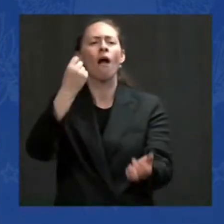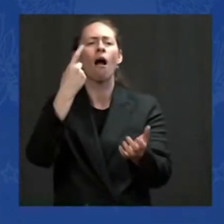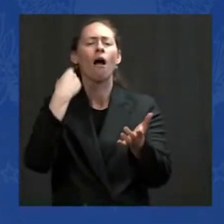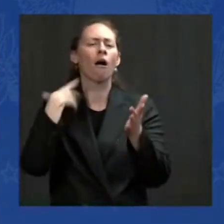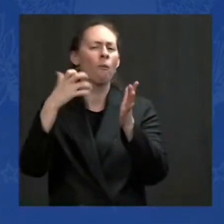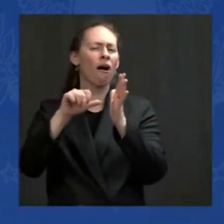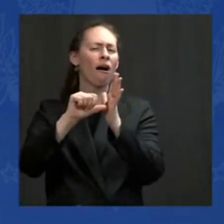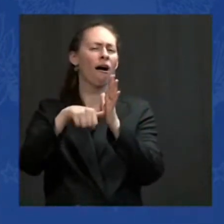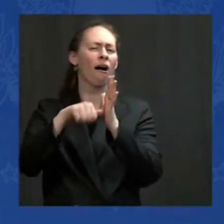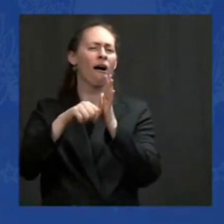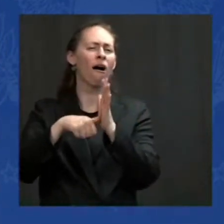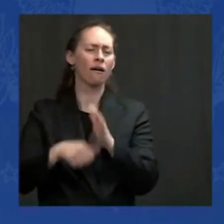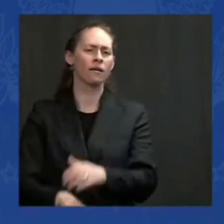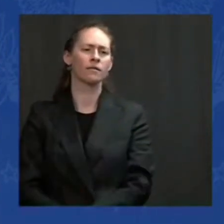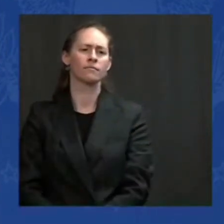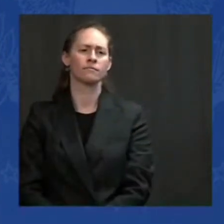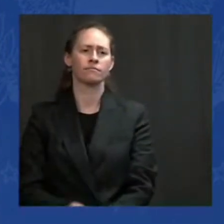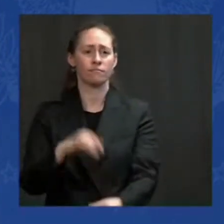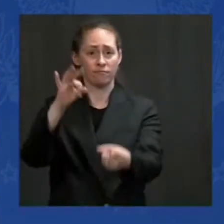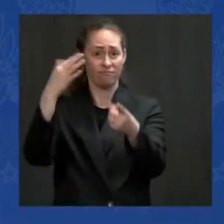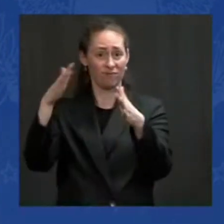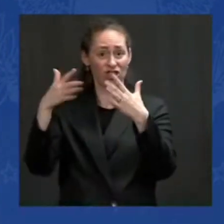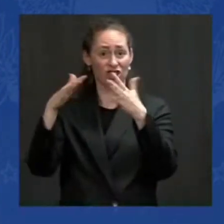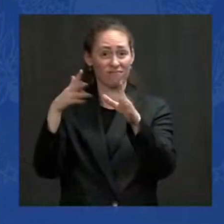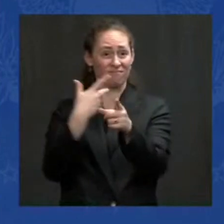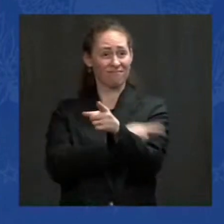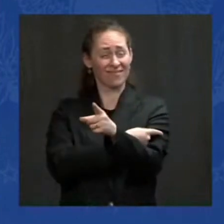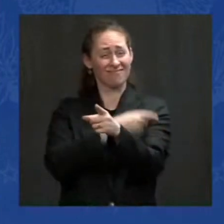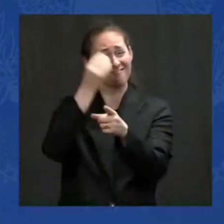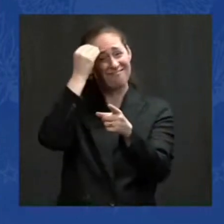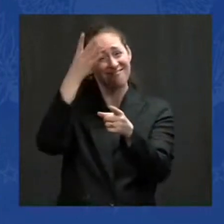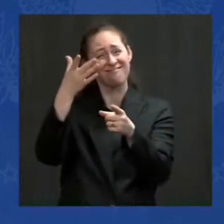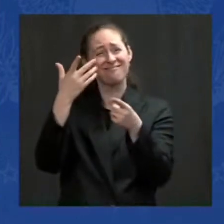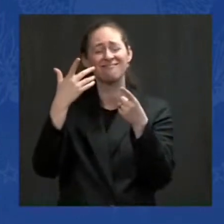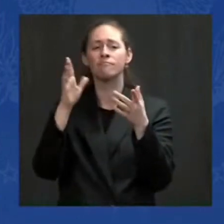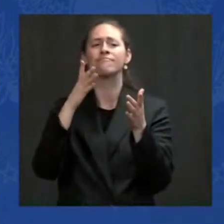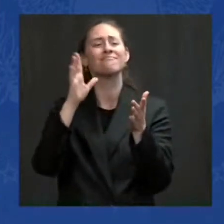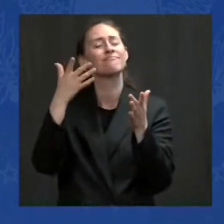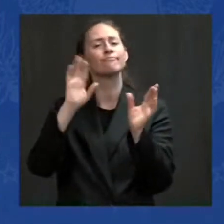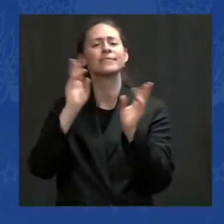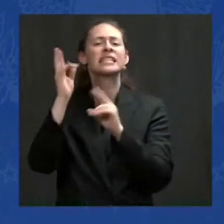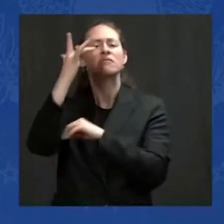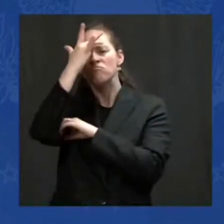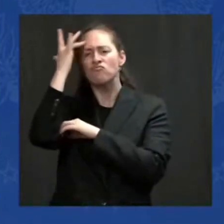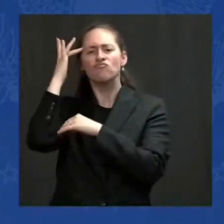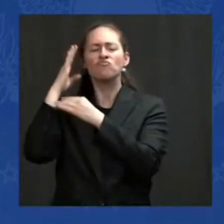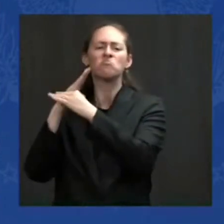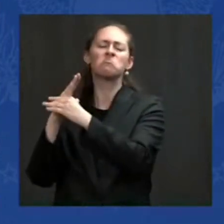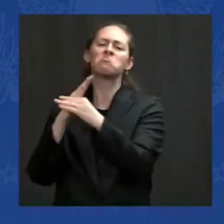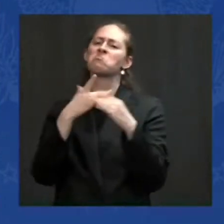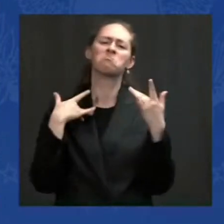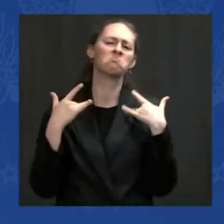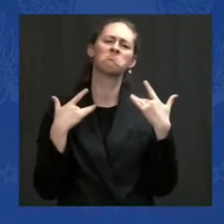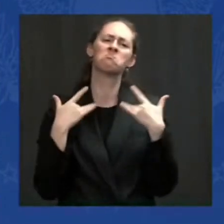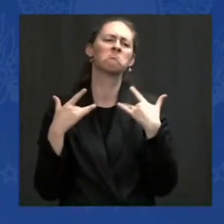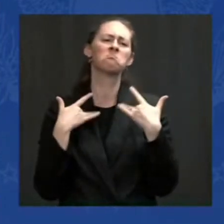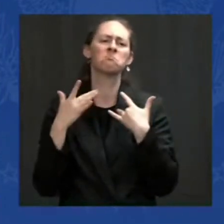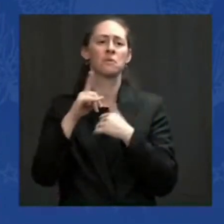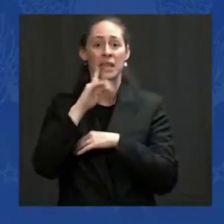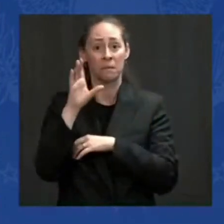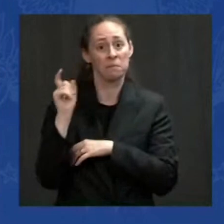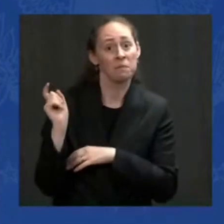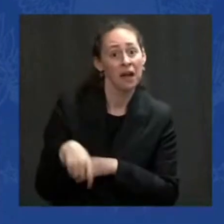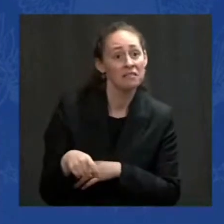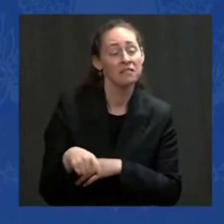you are vaccinated, you have a very high degree of protection, and therefore you do not need to wear a